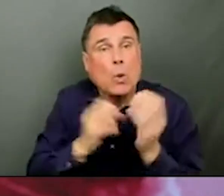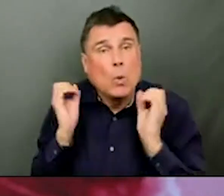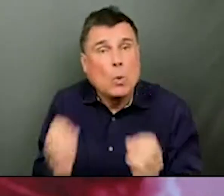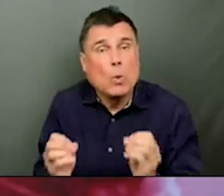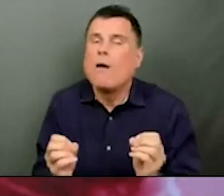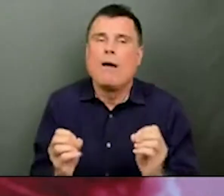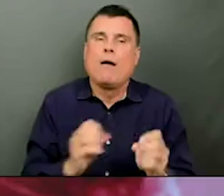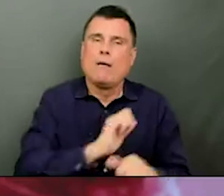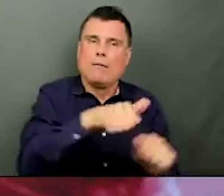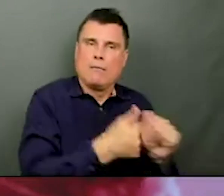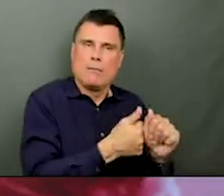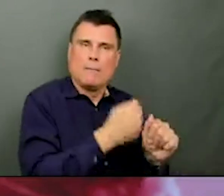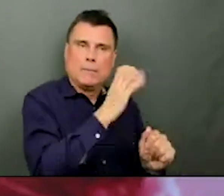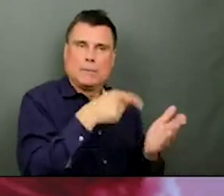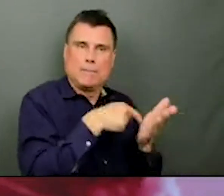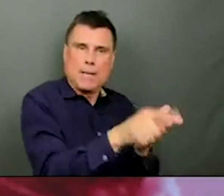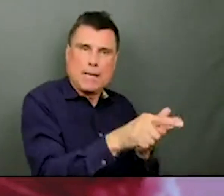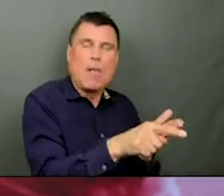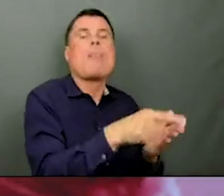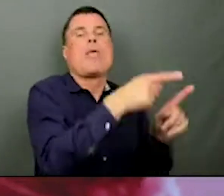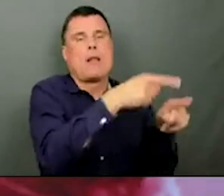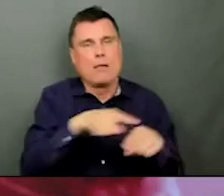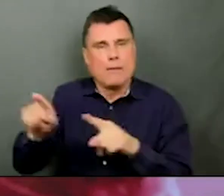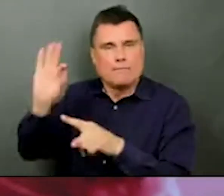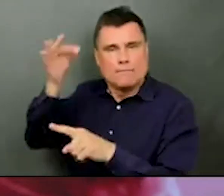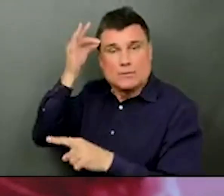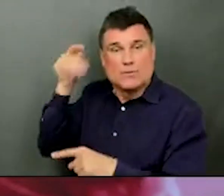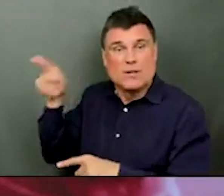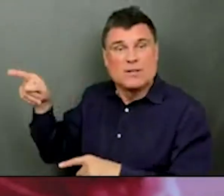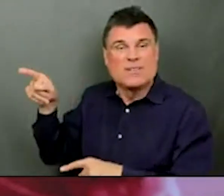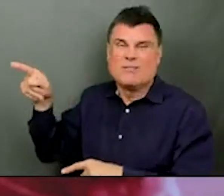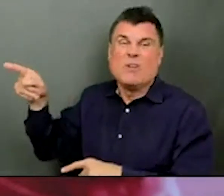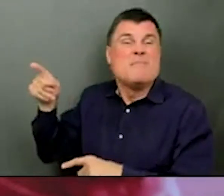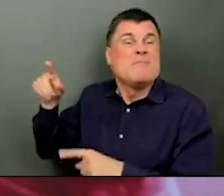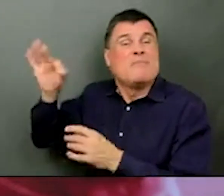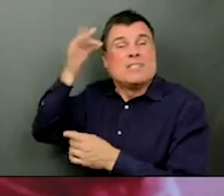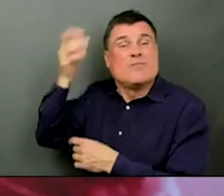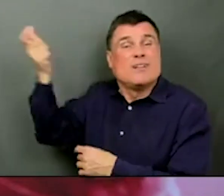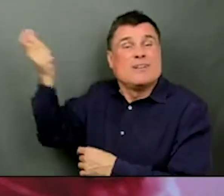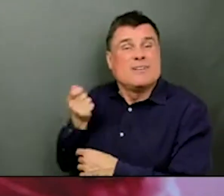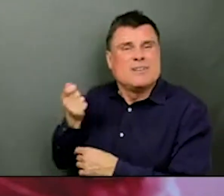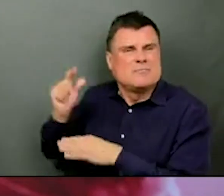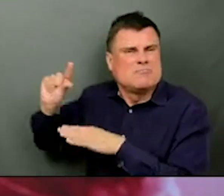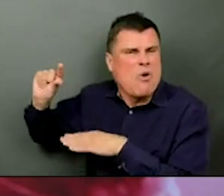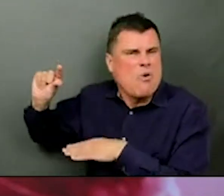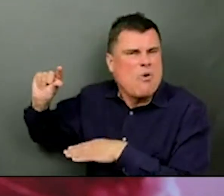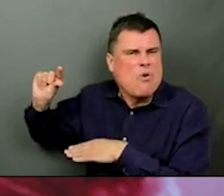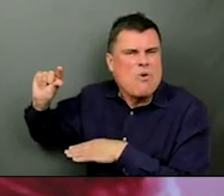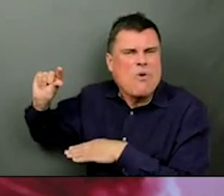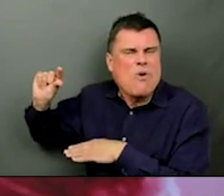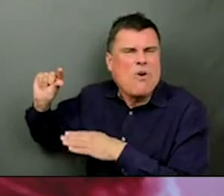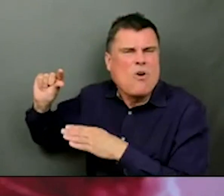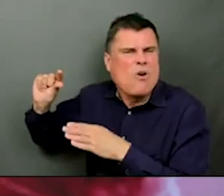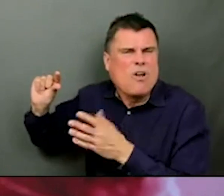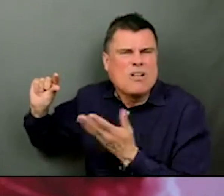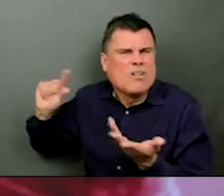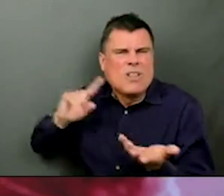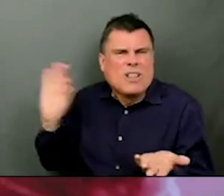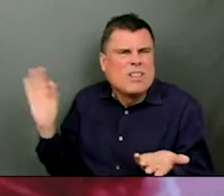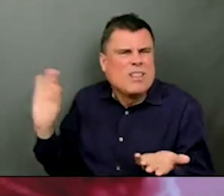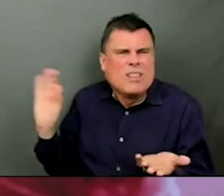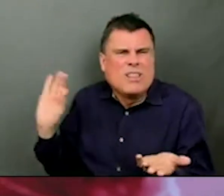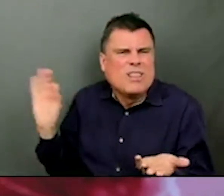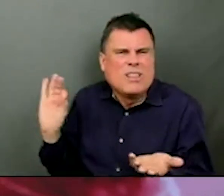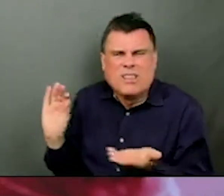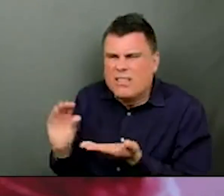all, the quantum, the amount was too low. It would cover minimum wage employees only. This will allow